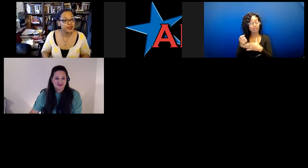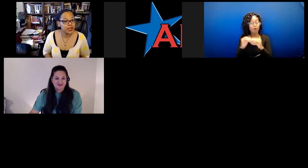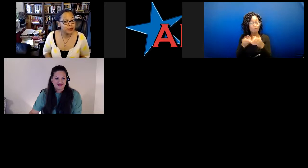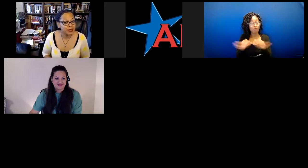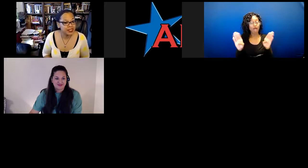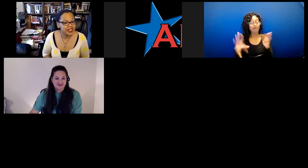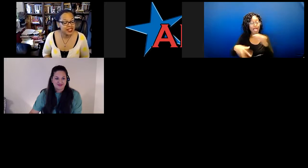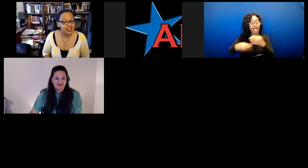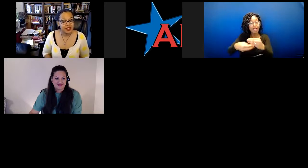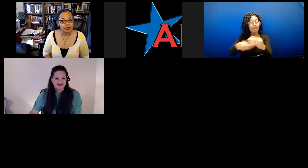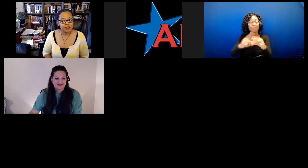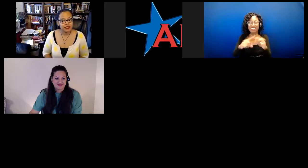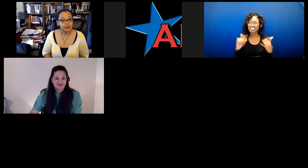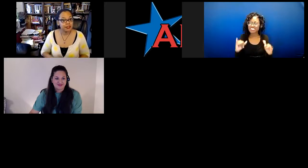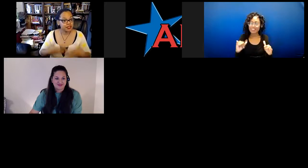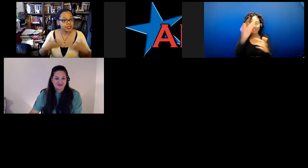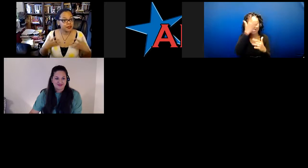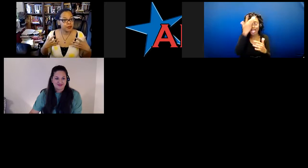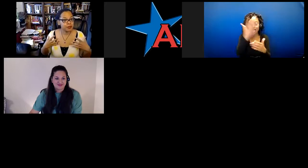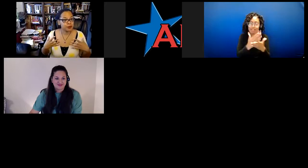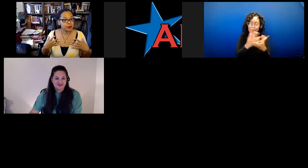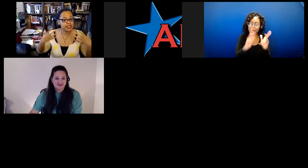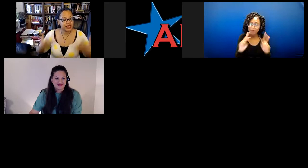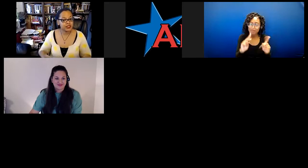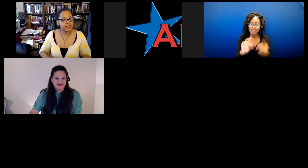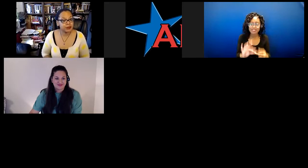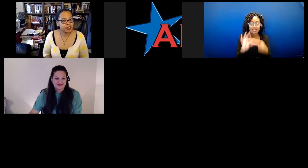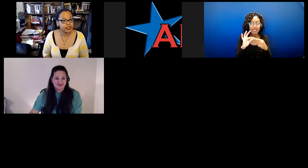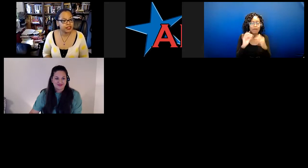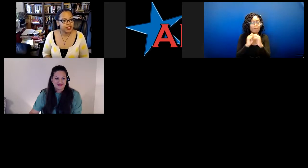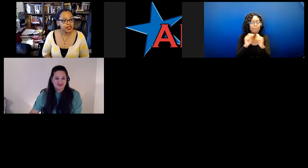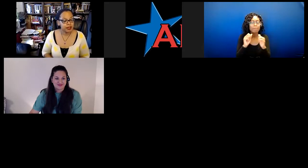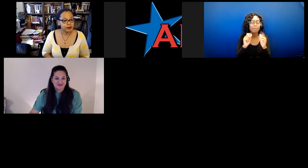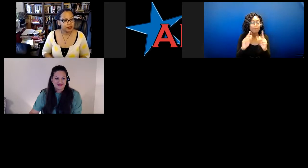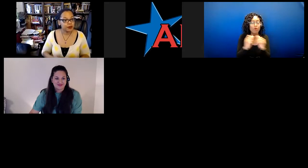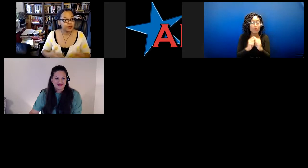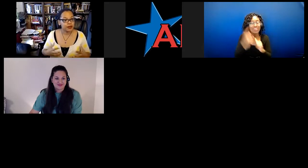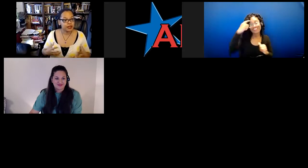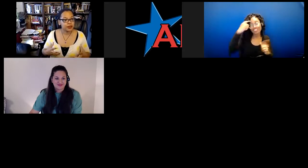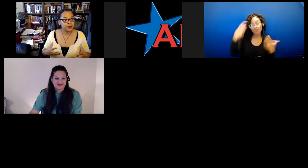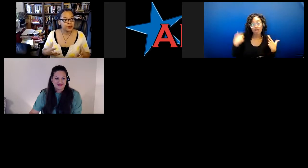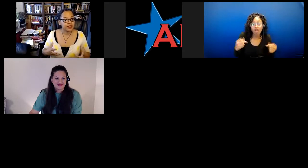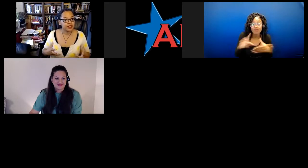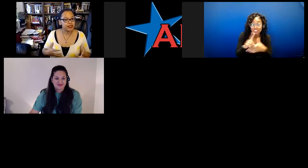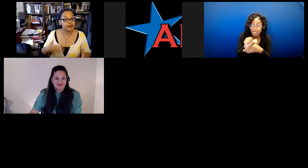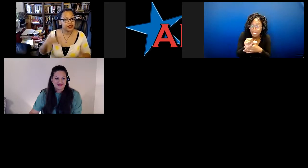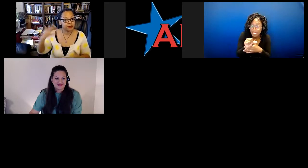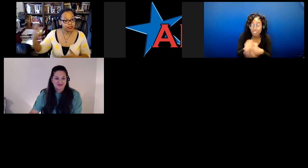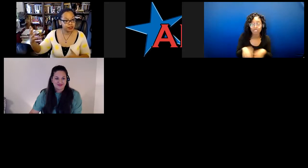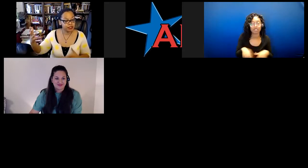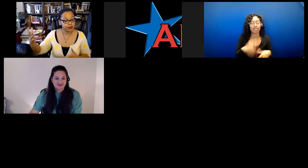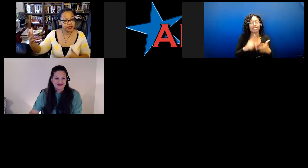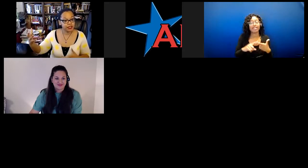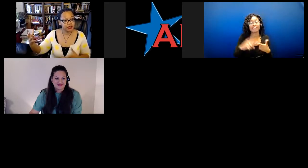still people missing. There was especially people with psychiatric disabilities, people with